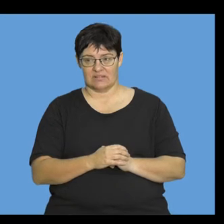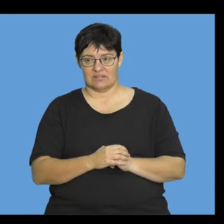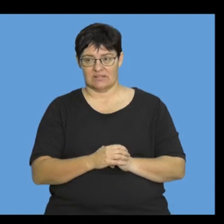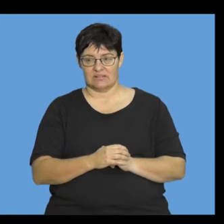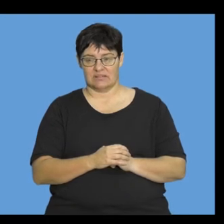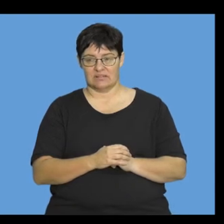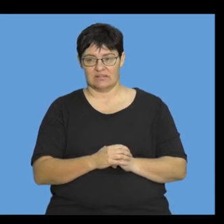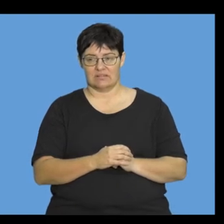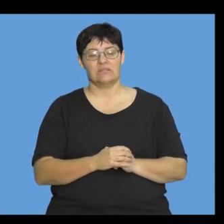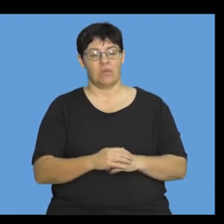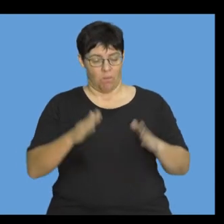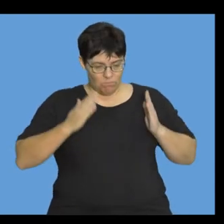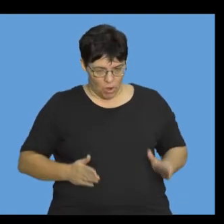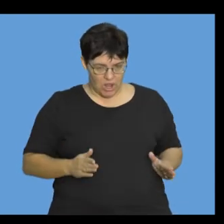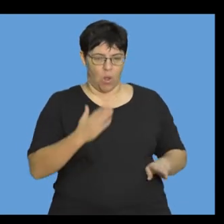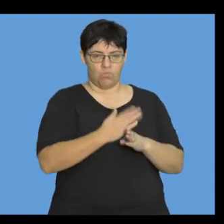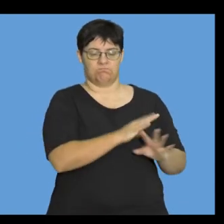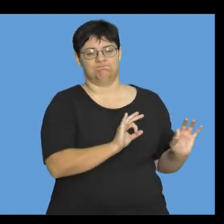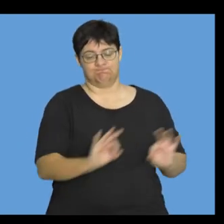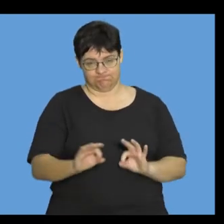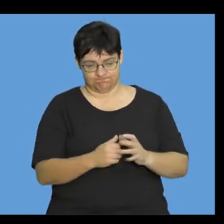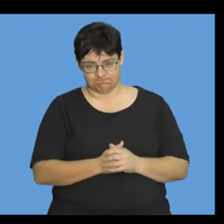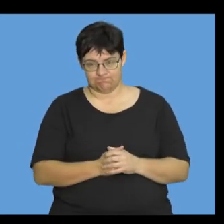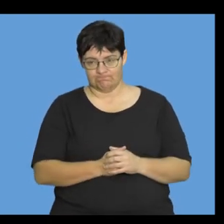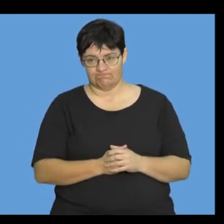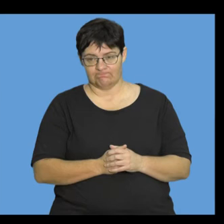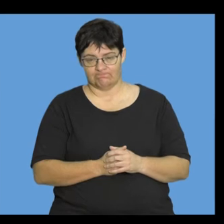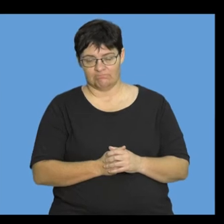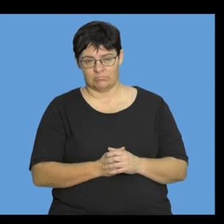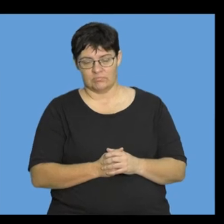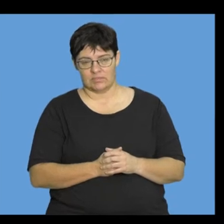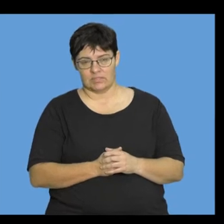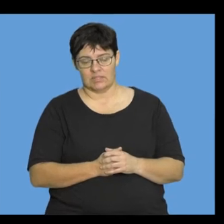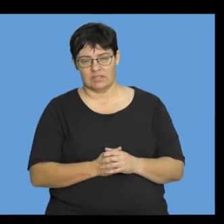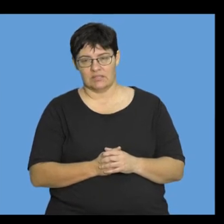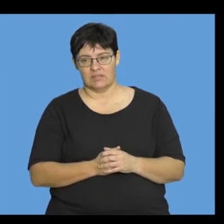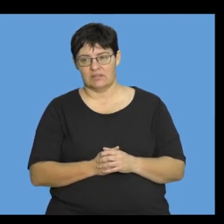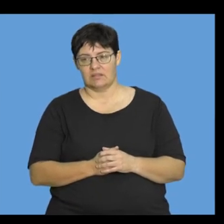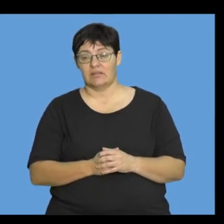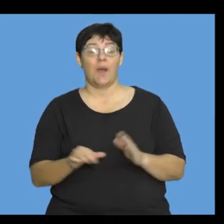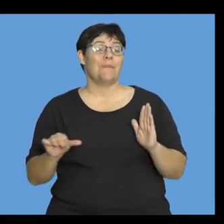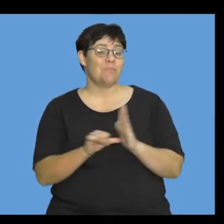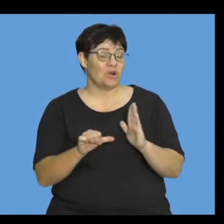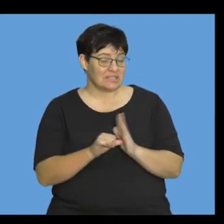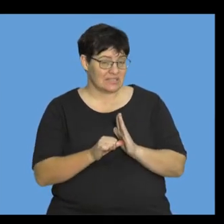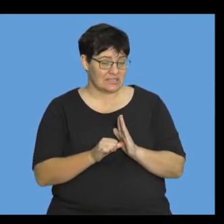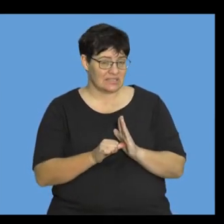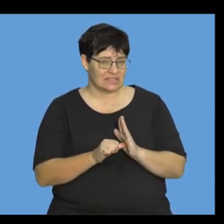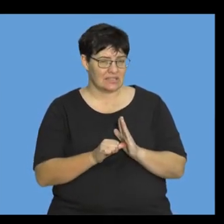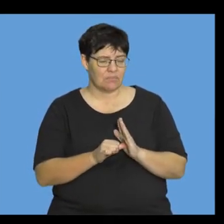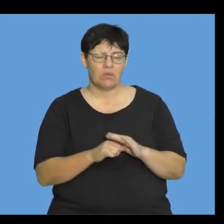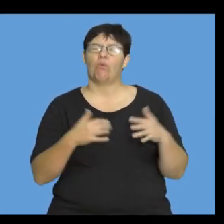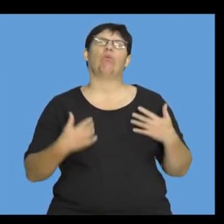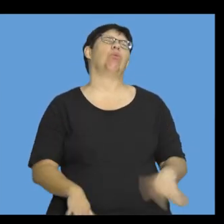know I've spelt it wrong. All right, in our body. Okay. Right, what else does it do? Guys, very important